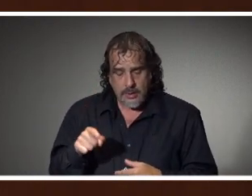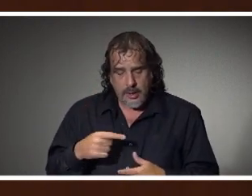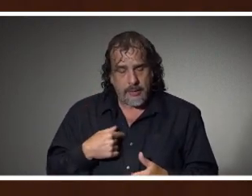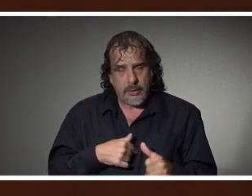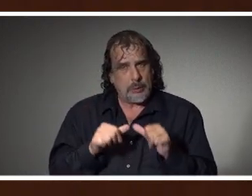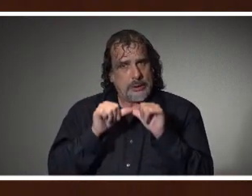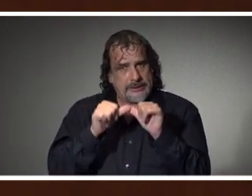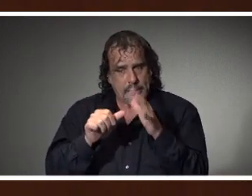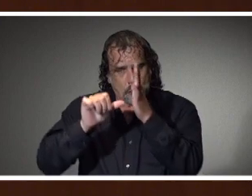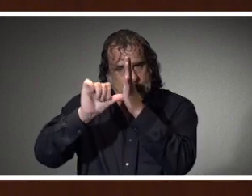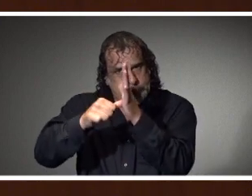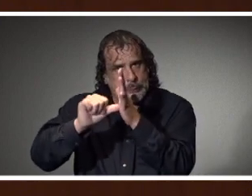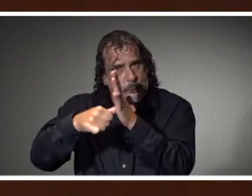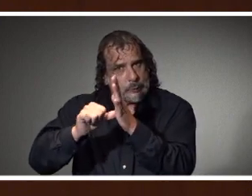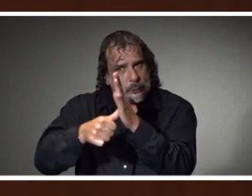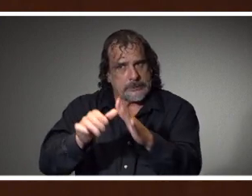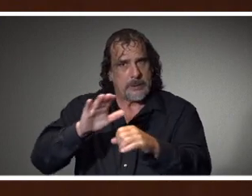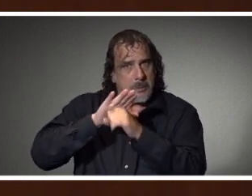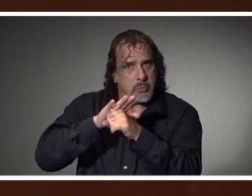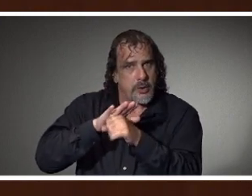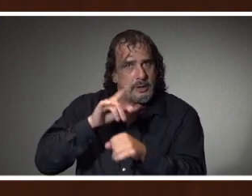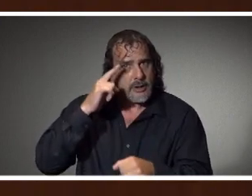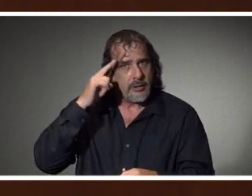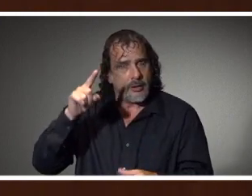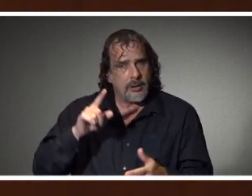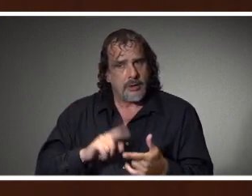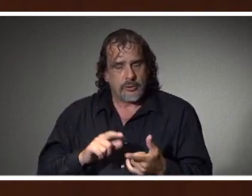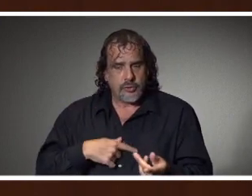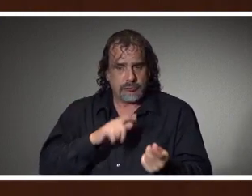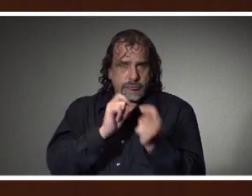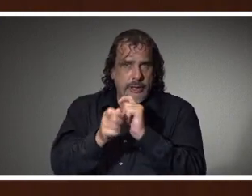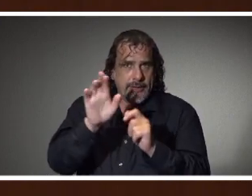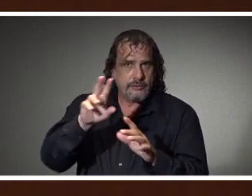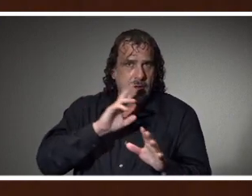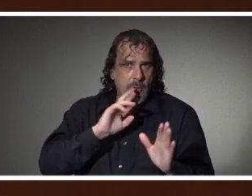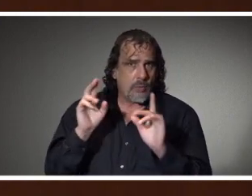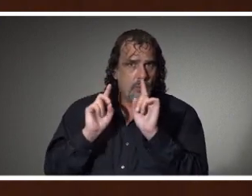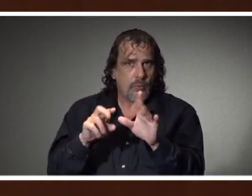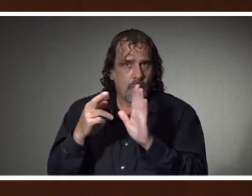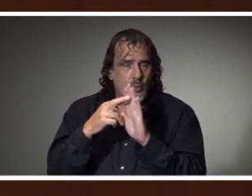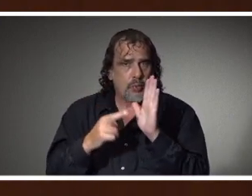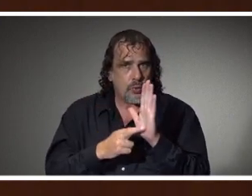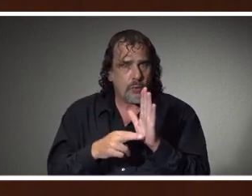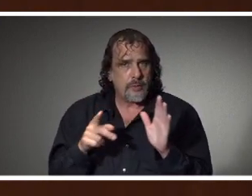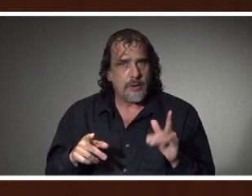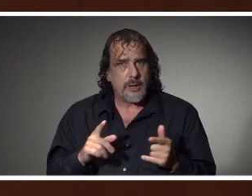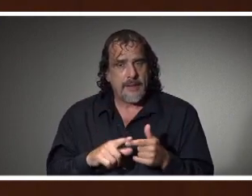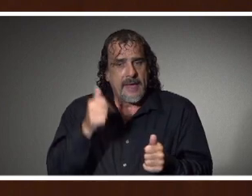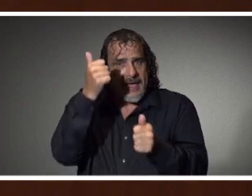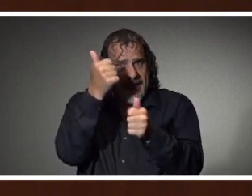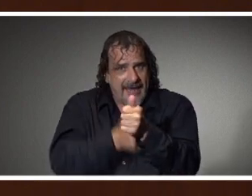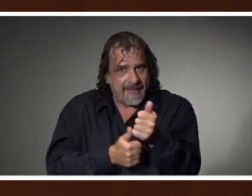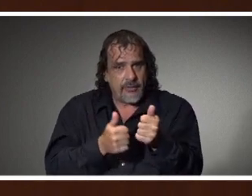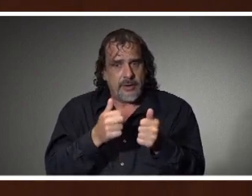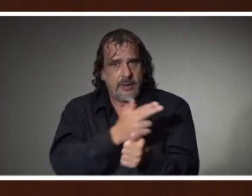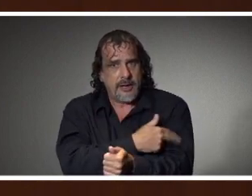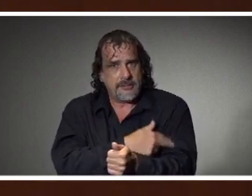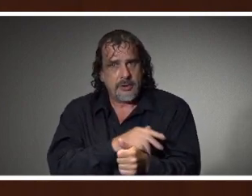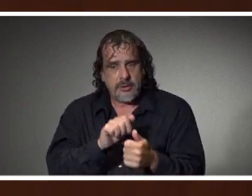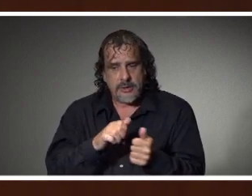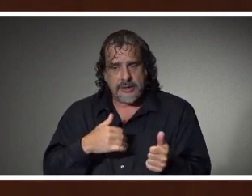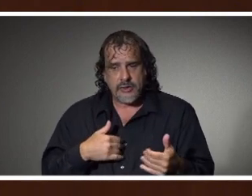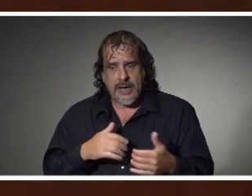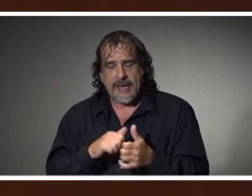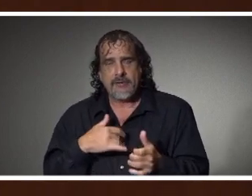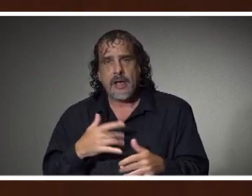continue to emphasize, and we'll probably have some revised health officer orders out later today, is that every hospital needs to activate surge